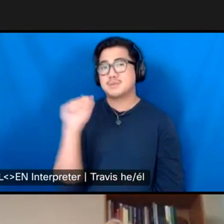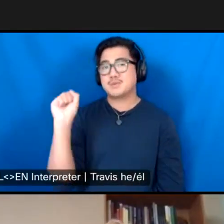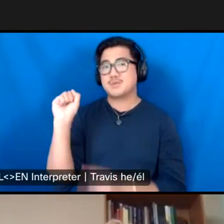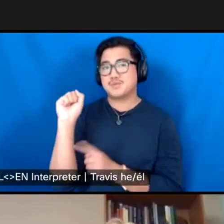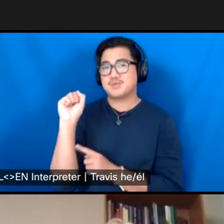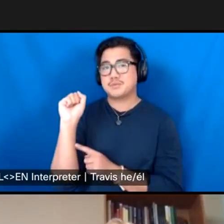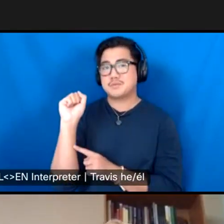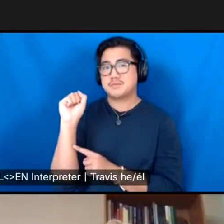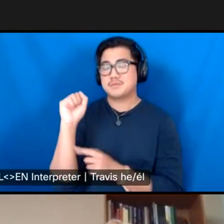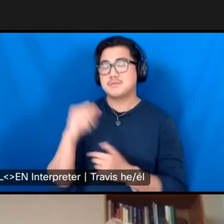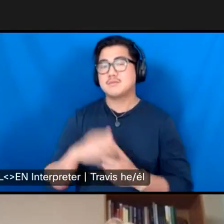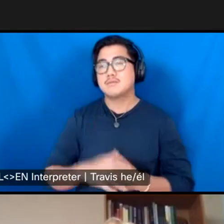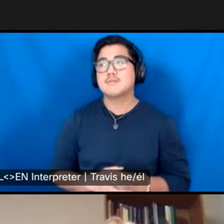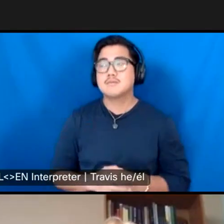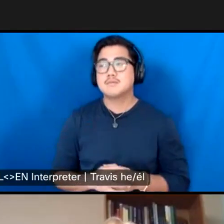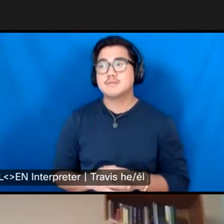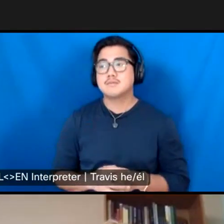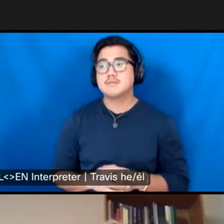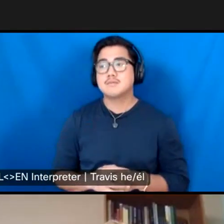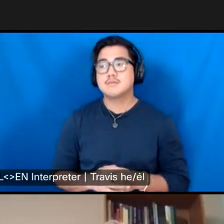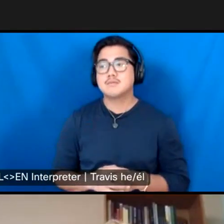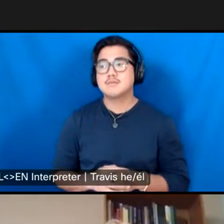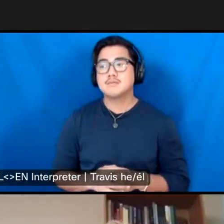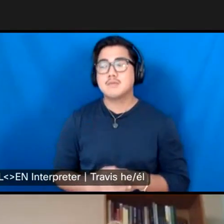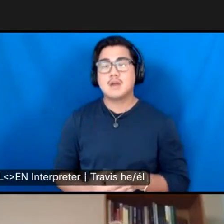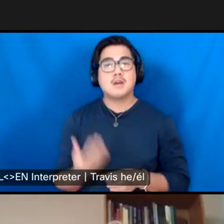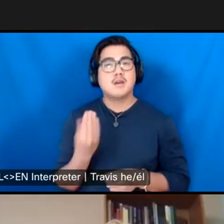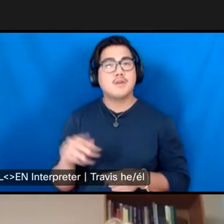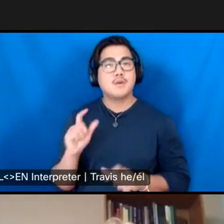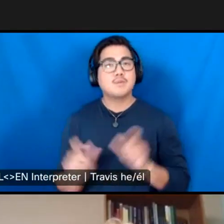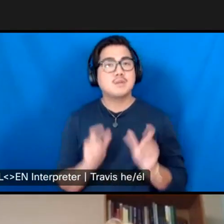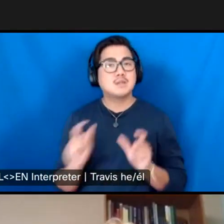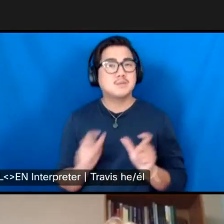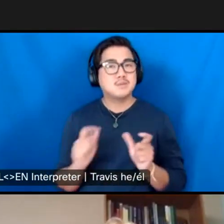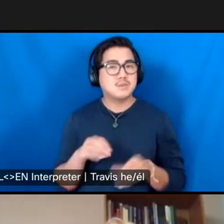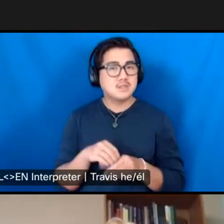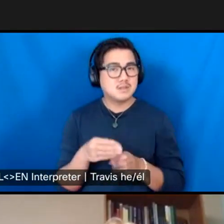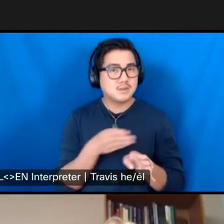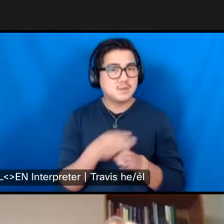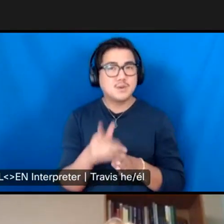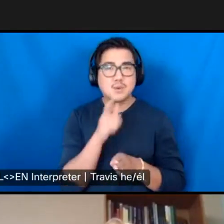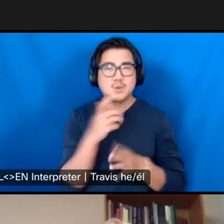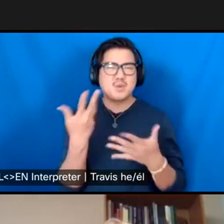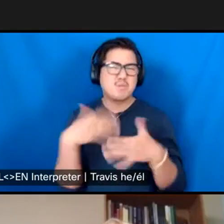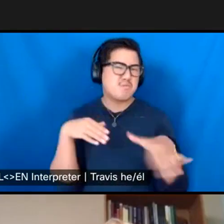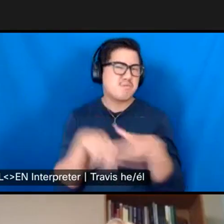are a few of us now in the field that have infiltrated important